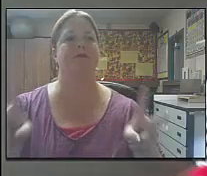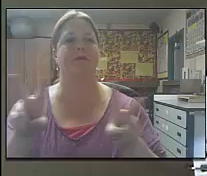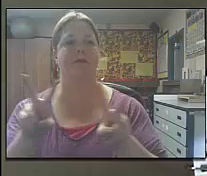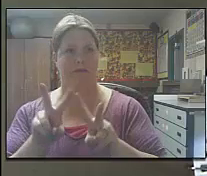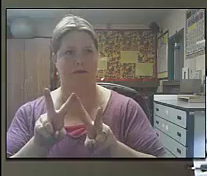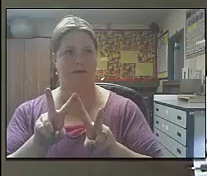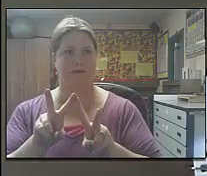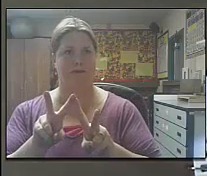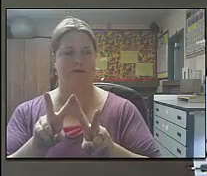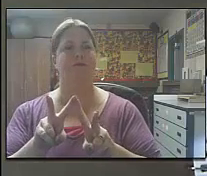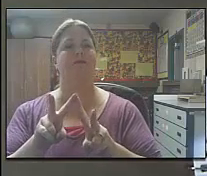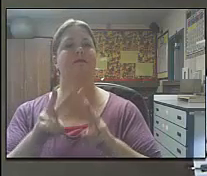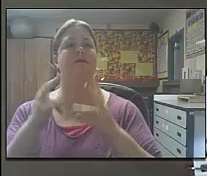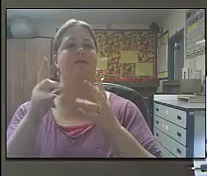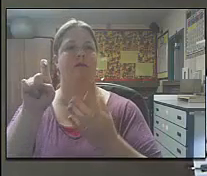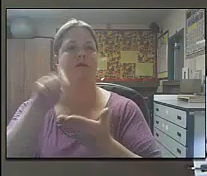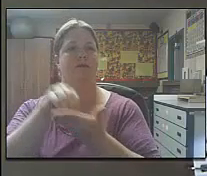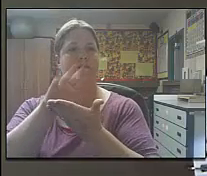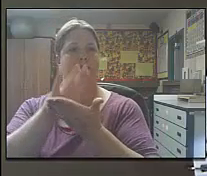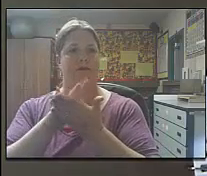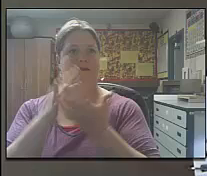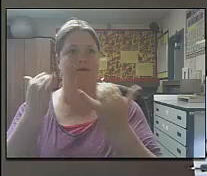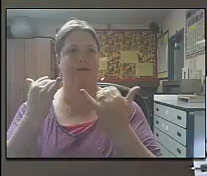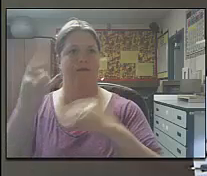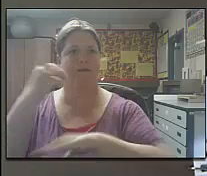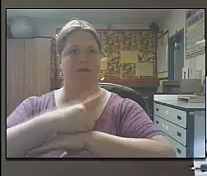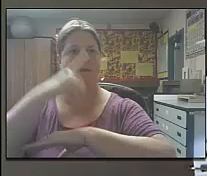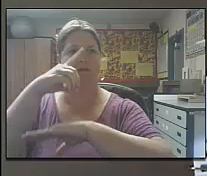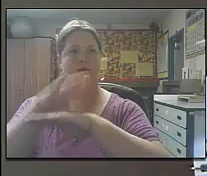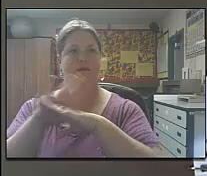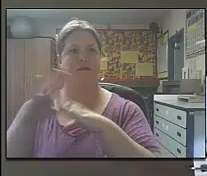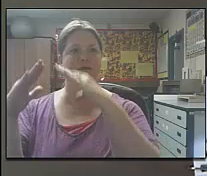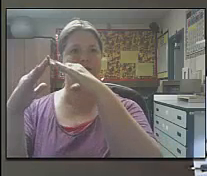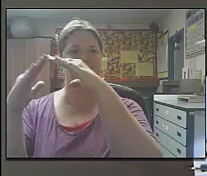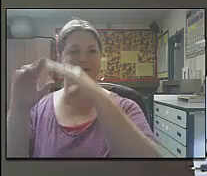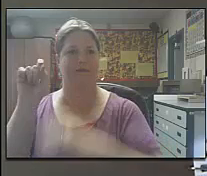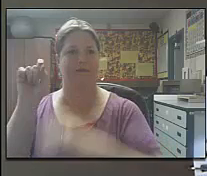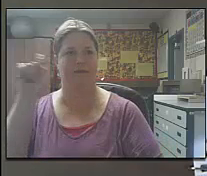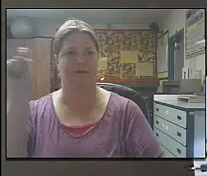Go ahead and put today's date up here in the top corner.